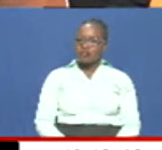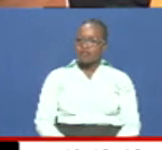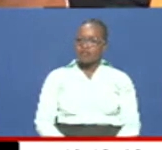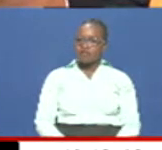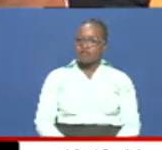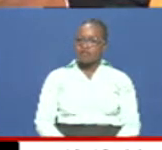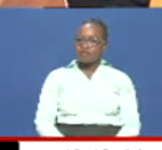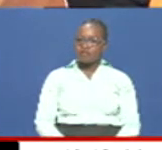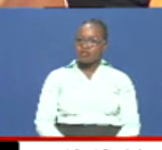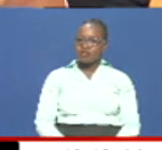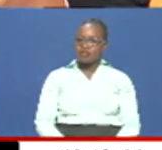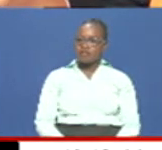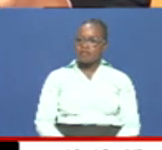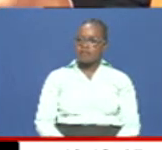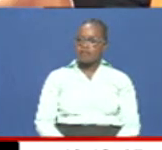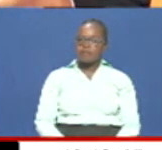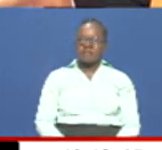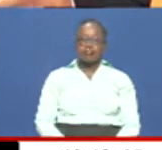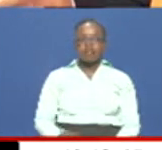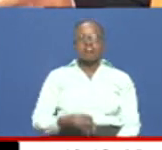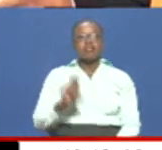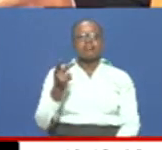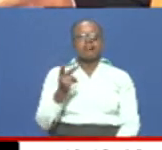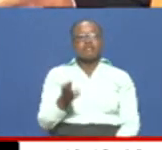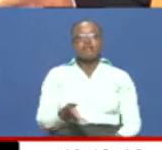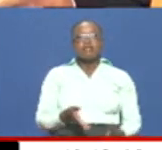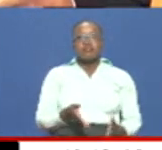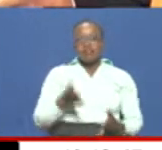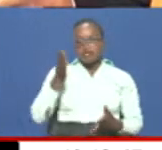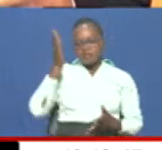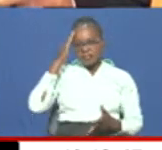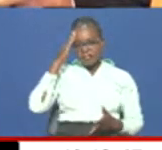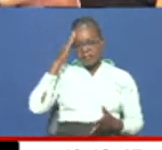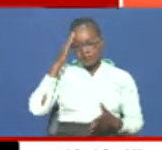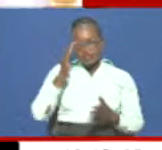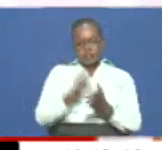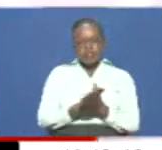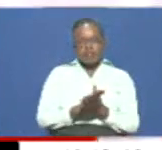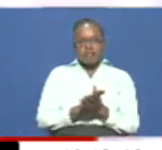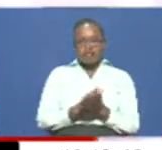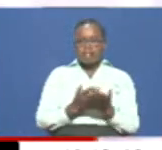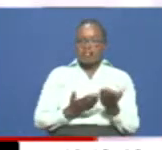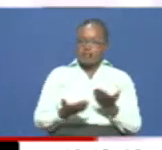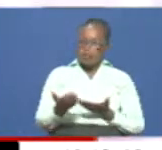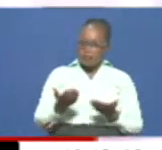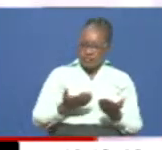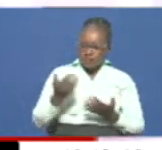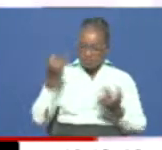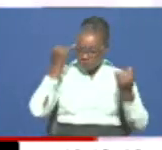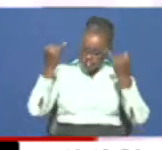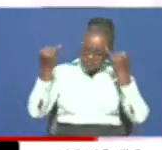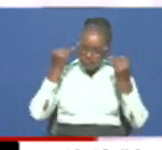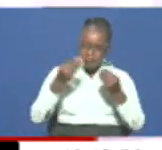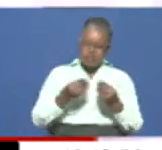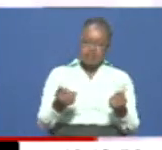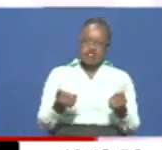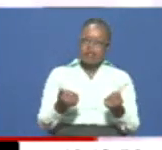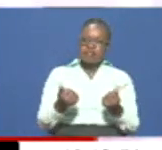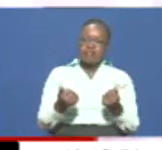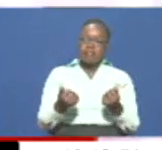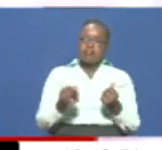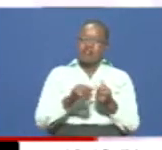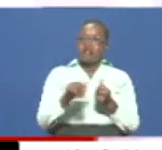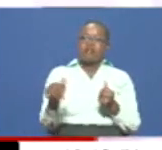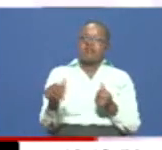Indeed, as you know, here in Kenya, we are known for a lot of enterprising and innovative solutions, and those come